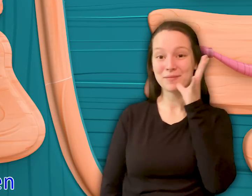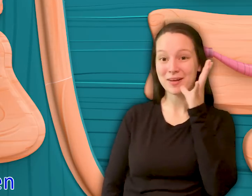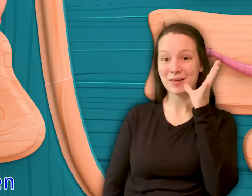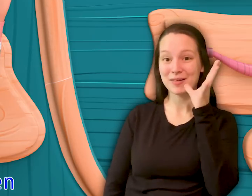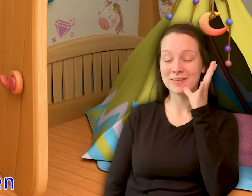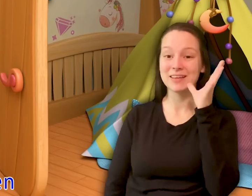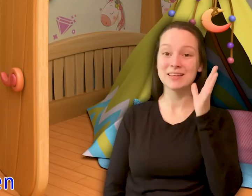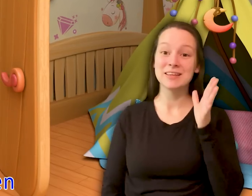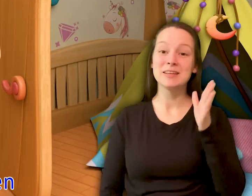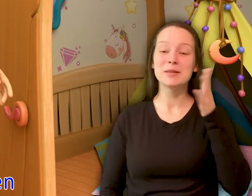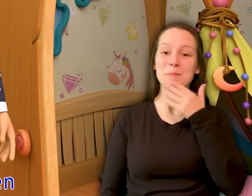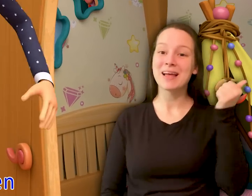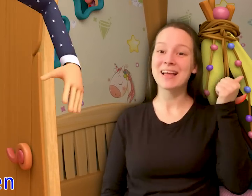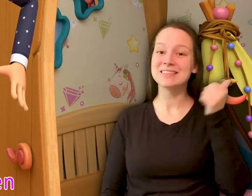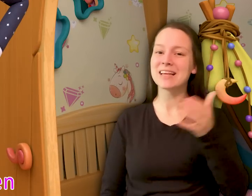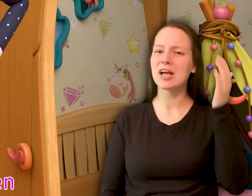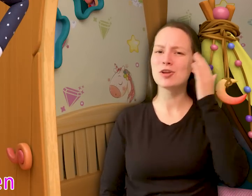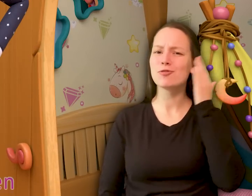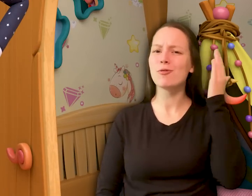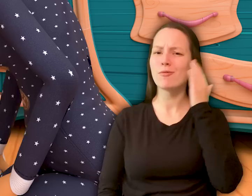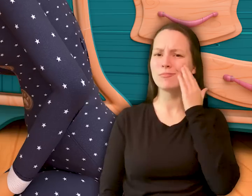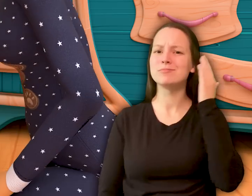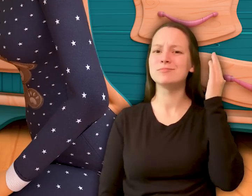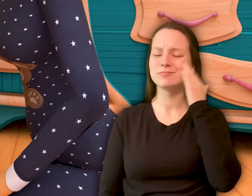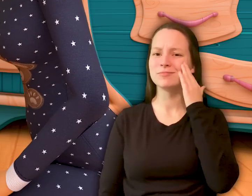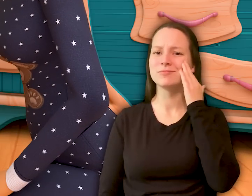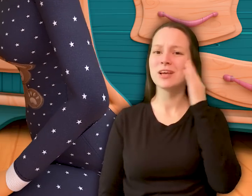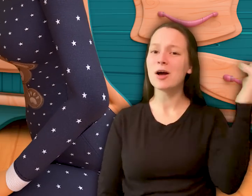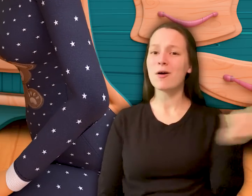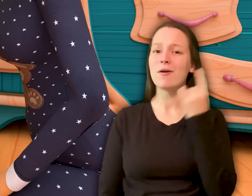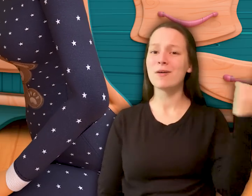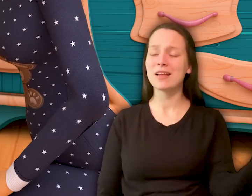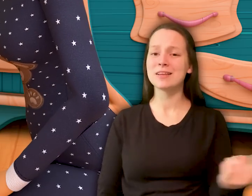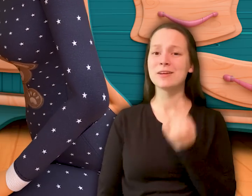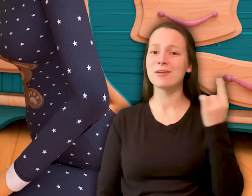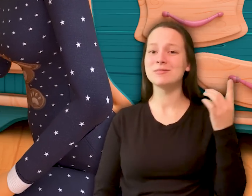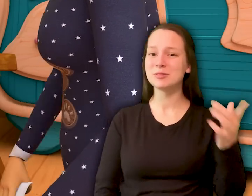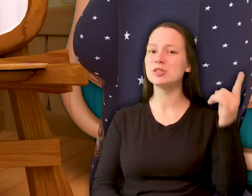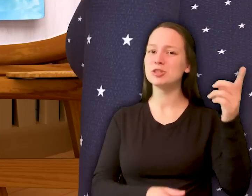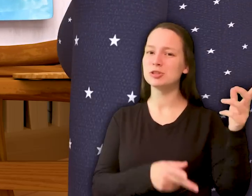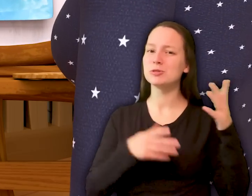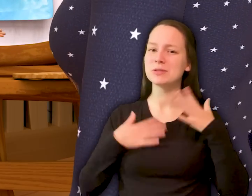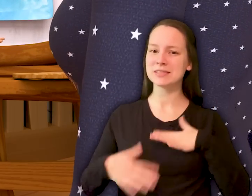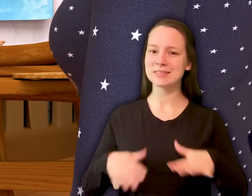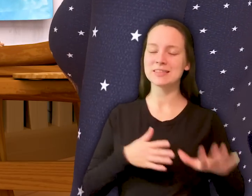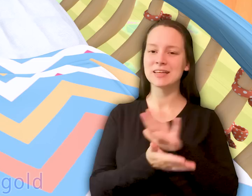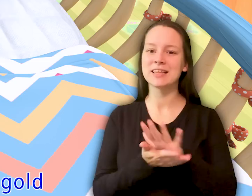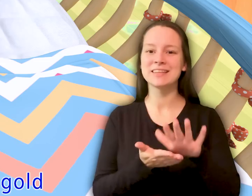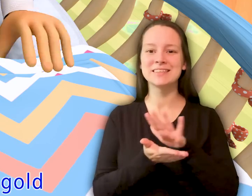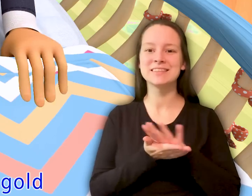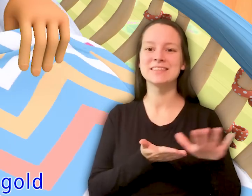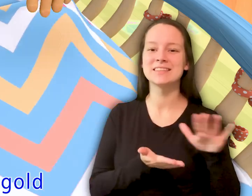Mommy Mommy the best of all of seen always always keeping us